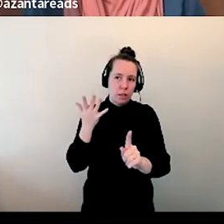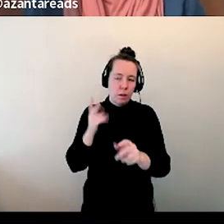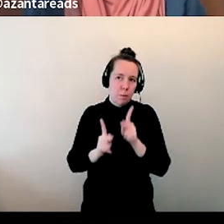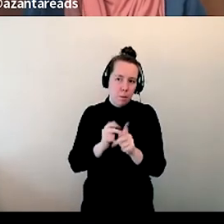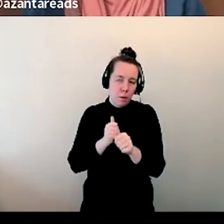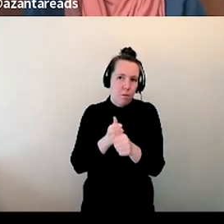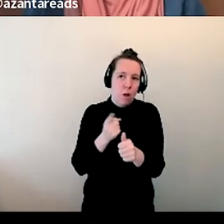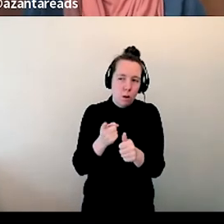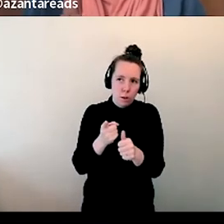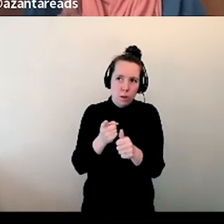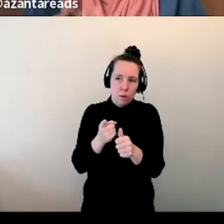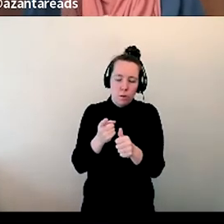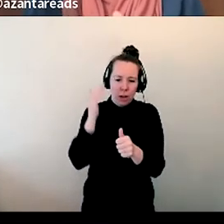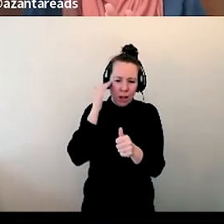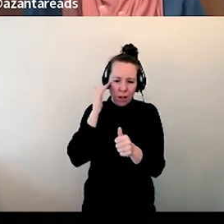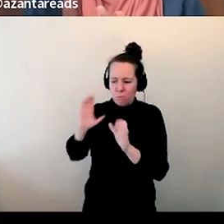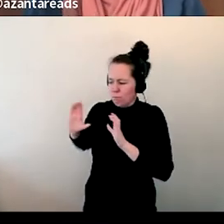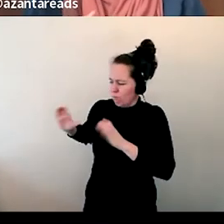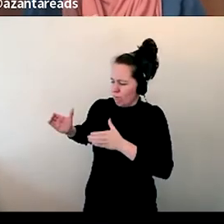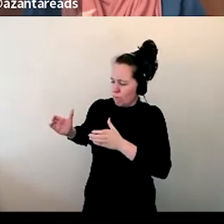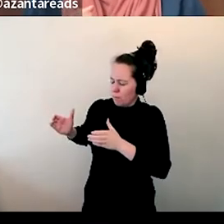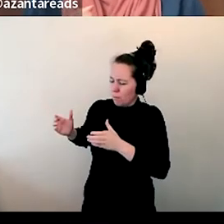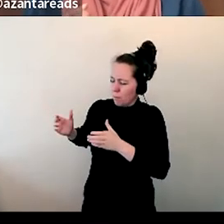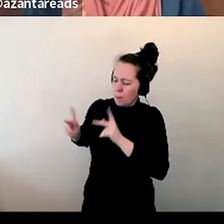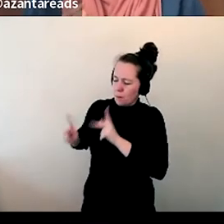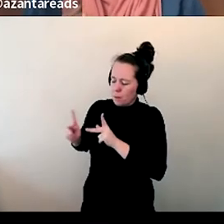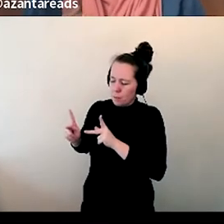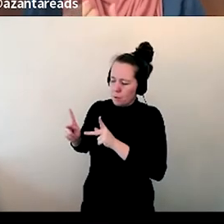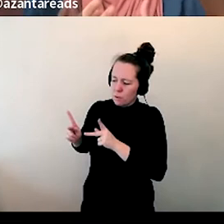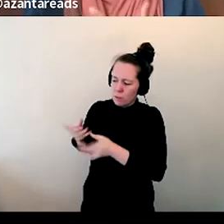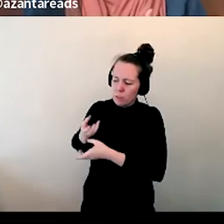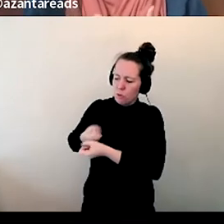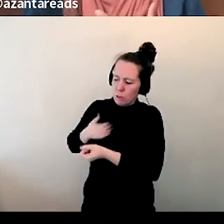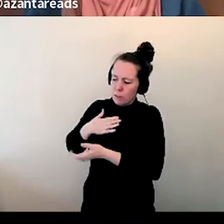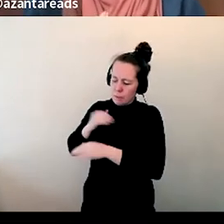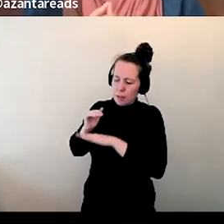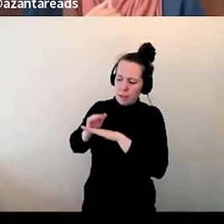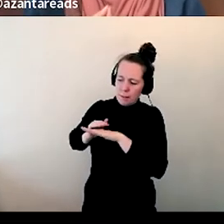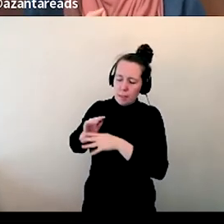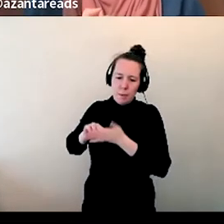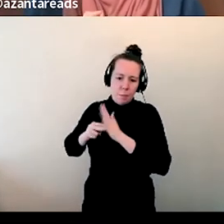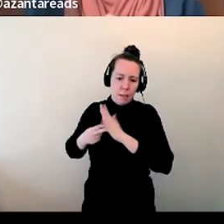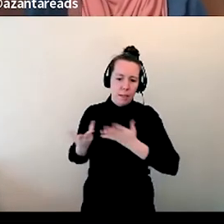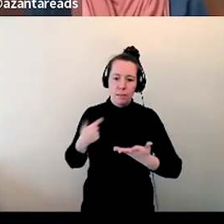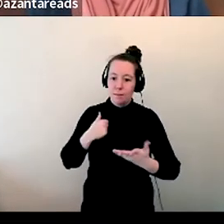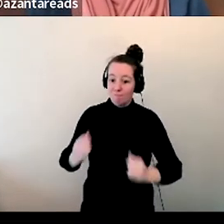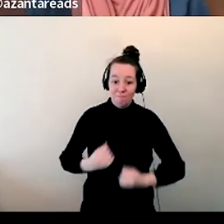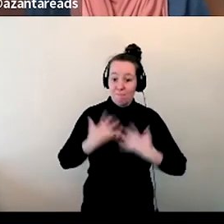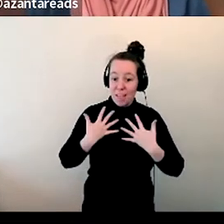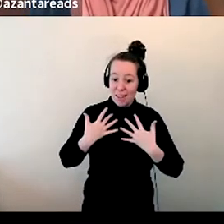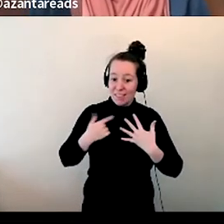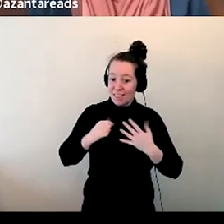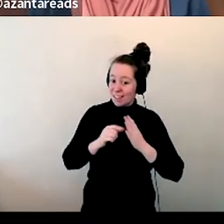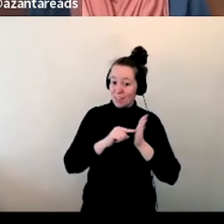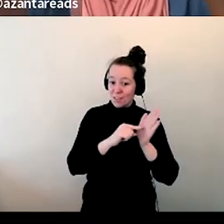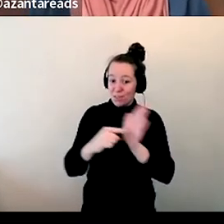will connect with. And I've gotten a lot of people to read that book just because, you know, I was just like feeling very passionately about it. So, and I could see